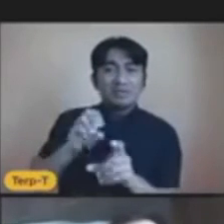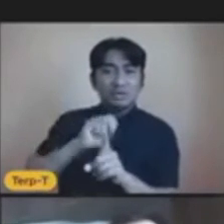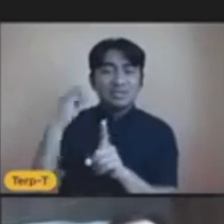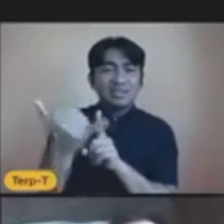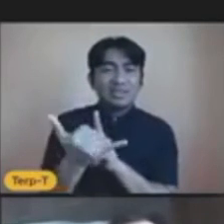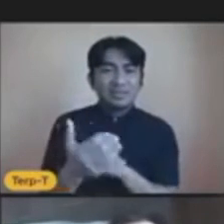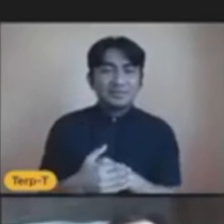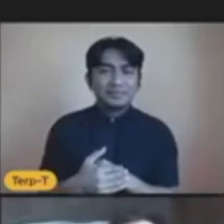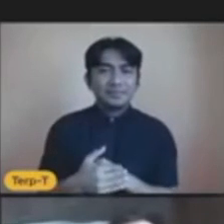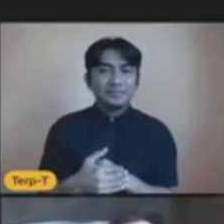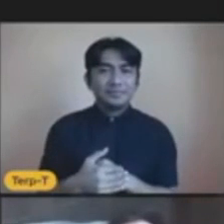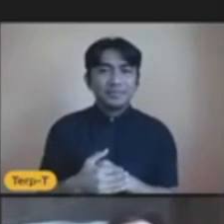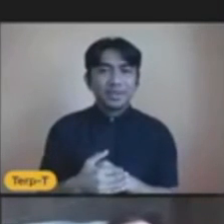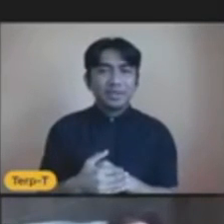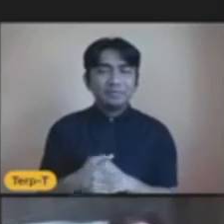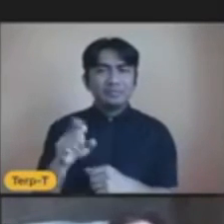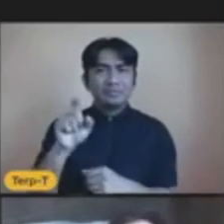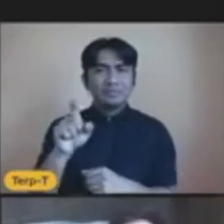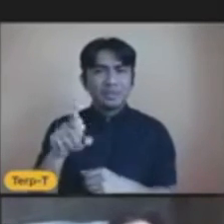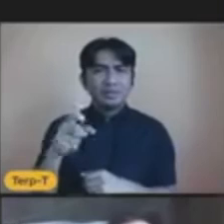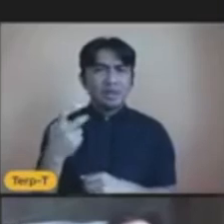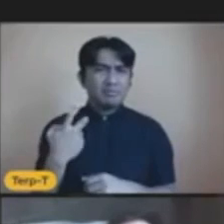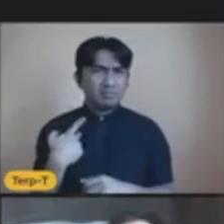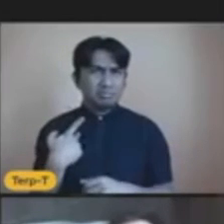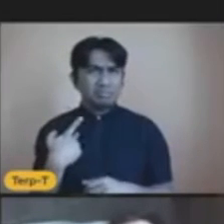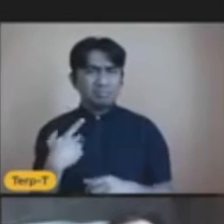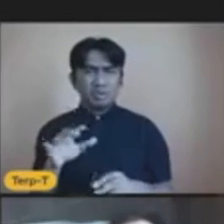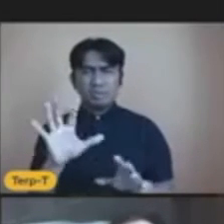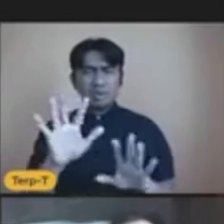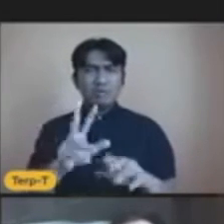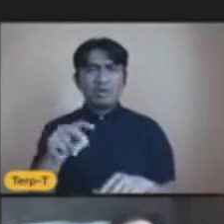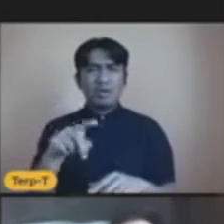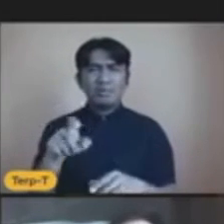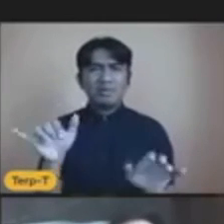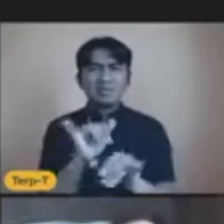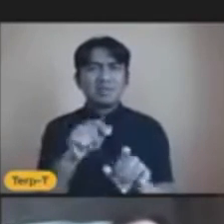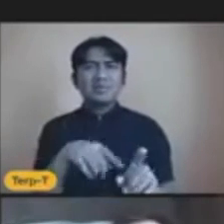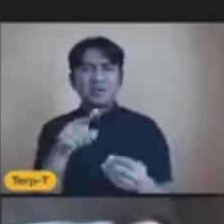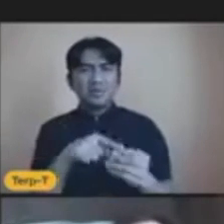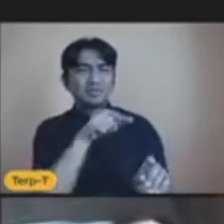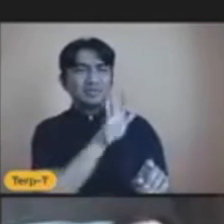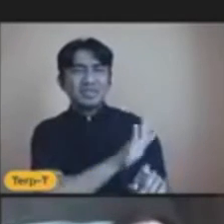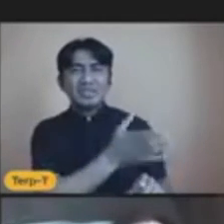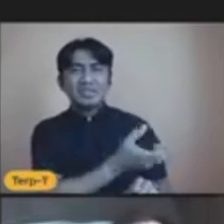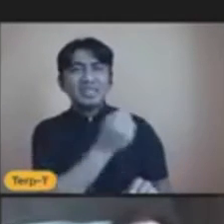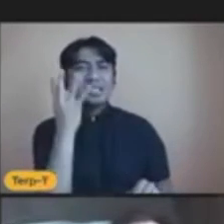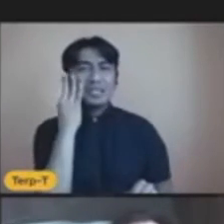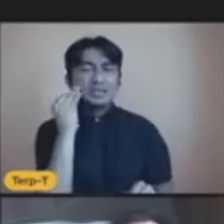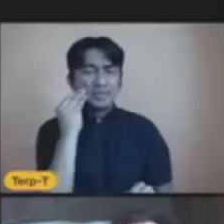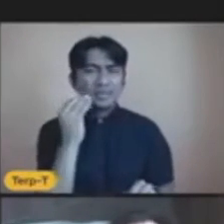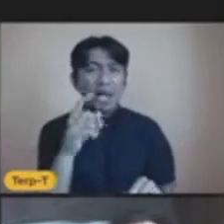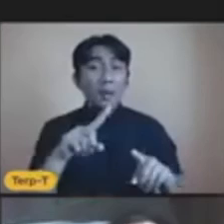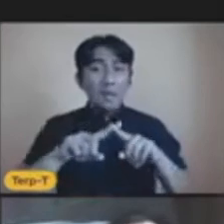will have like a child like that girl, but I'm saying may talent yung